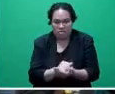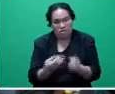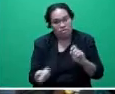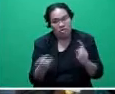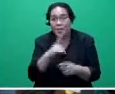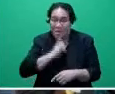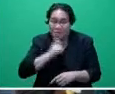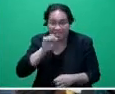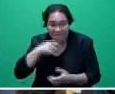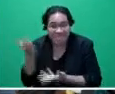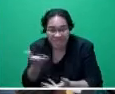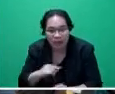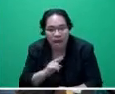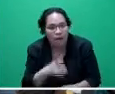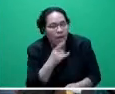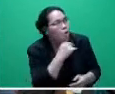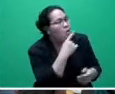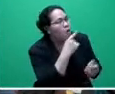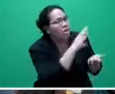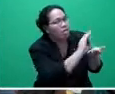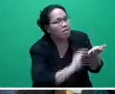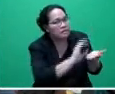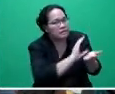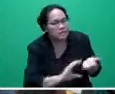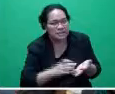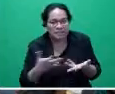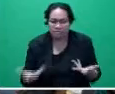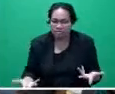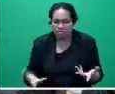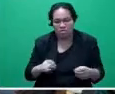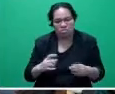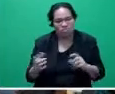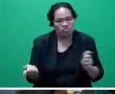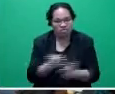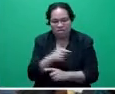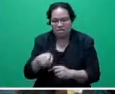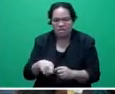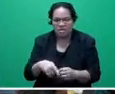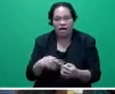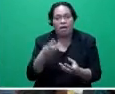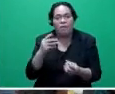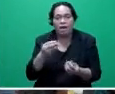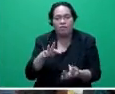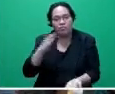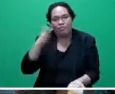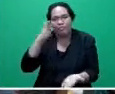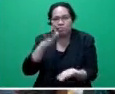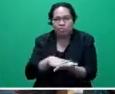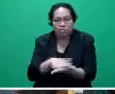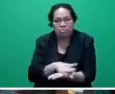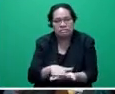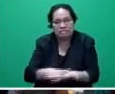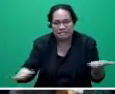debts. This government has put Fiji on a pathway of socio-economic catastrophe and imminent bankruptcy. That is the ultimate truth about